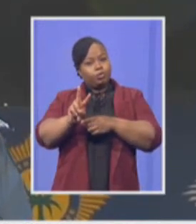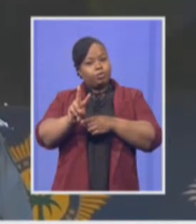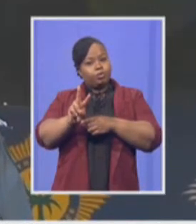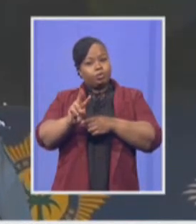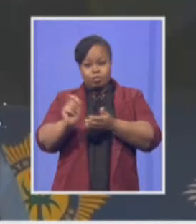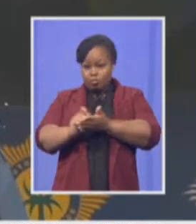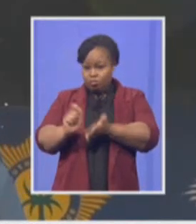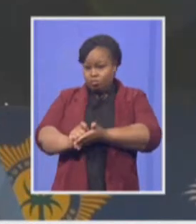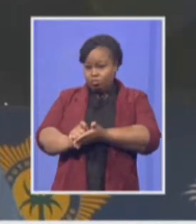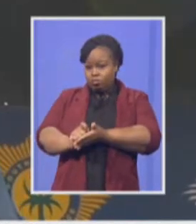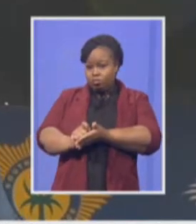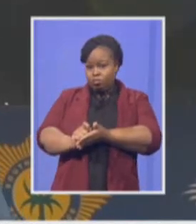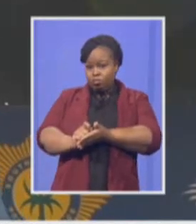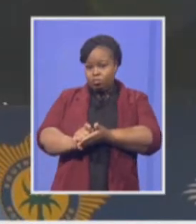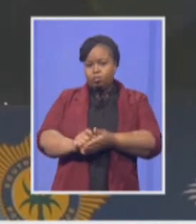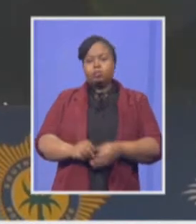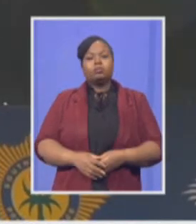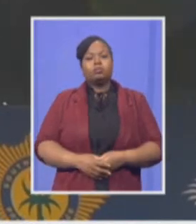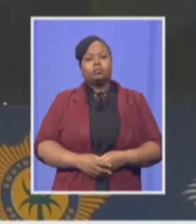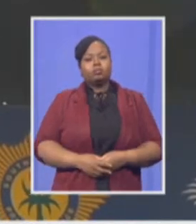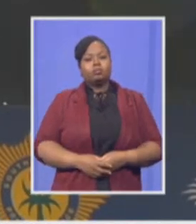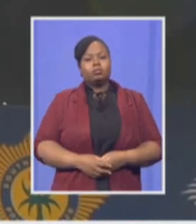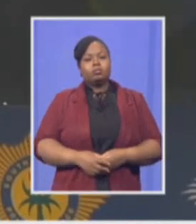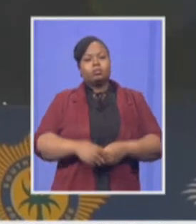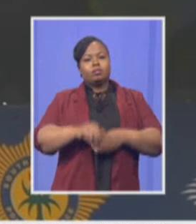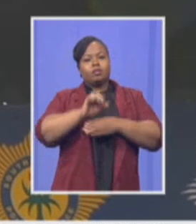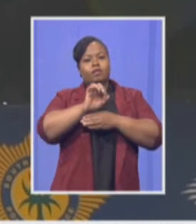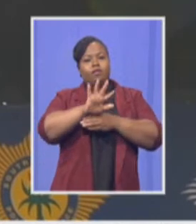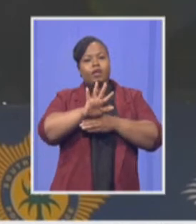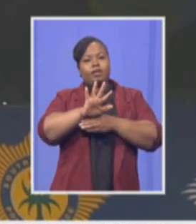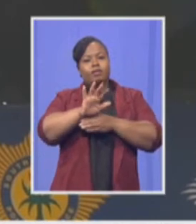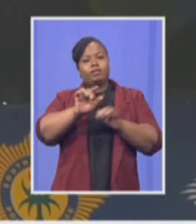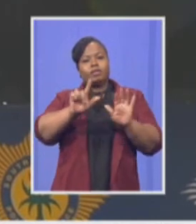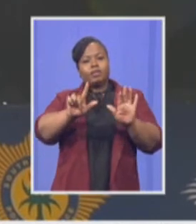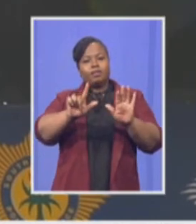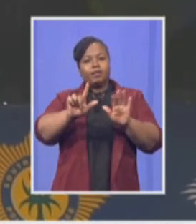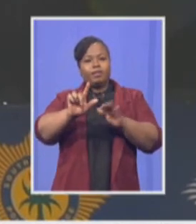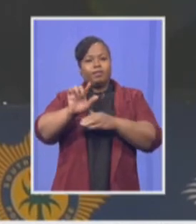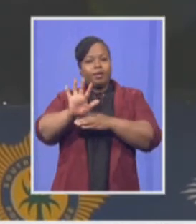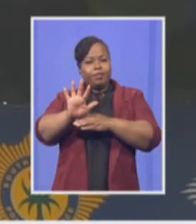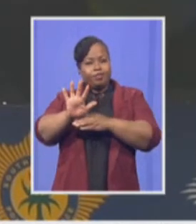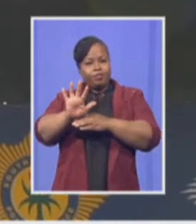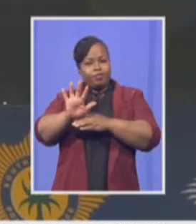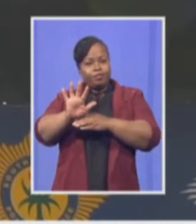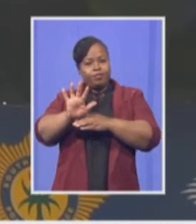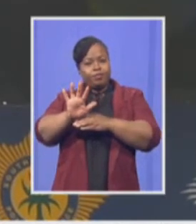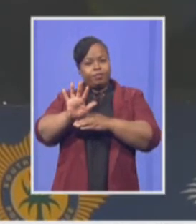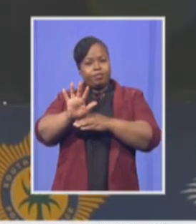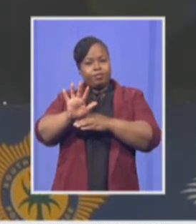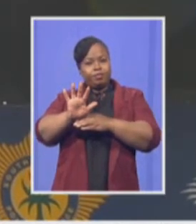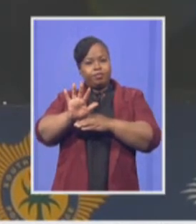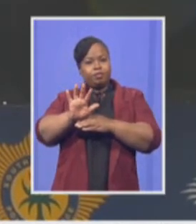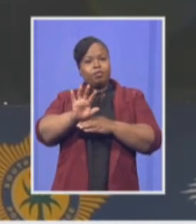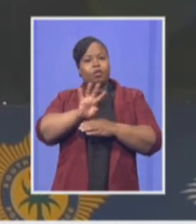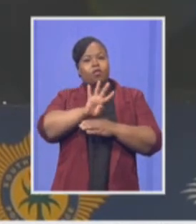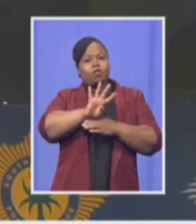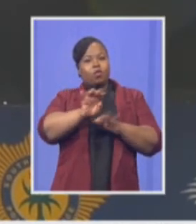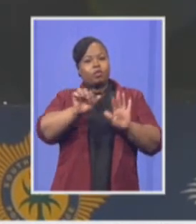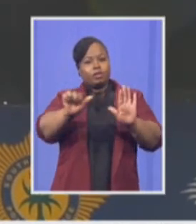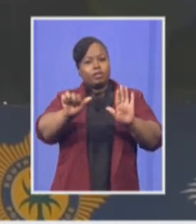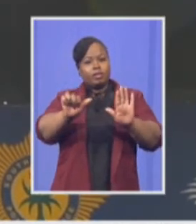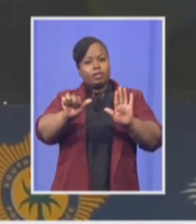Niyabhala 575 46